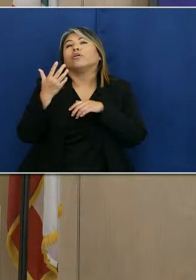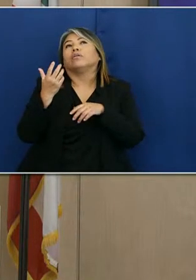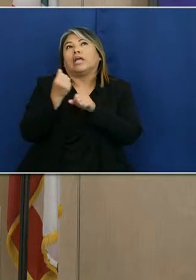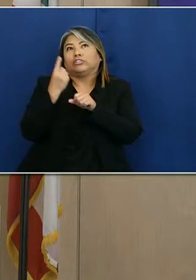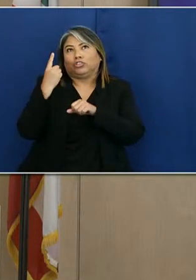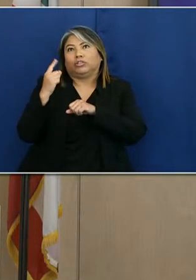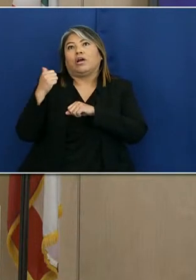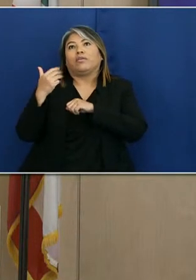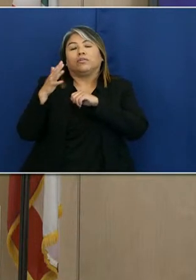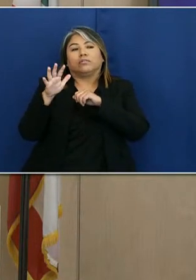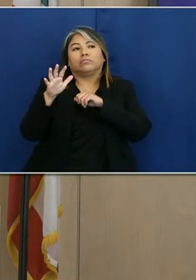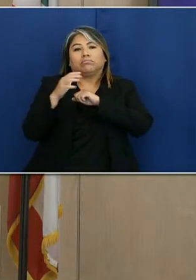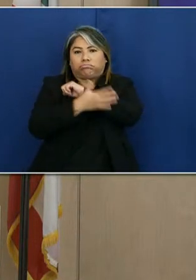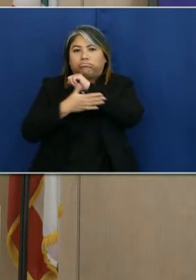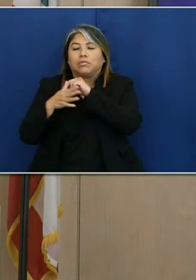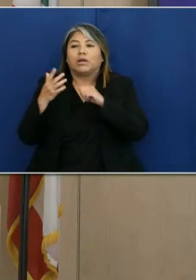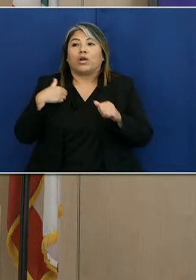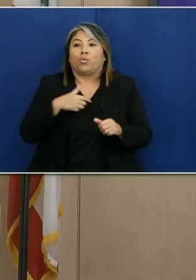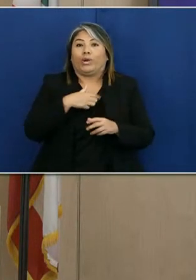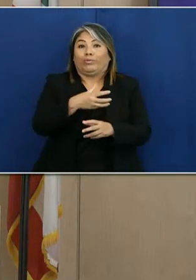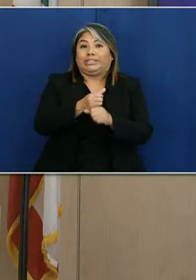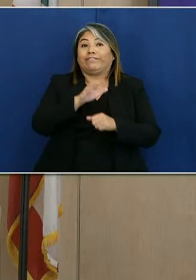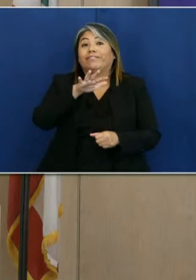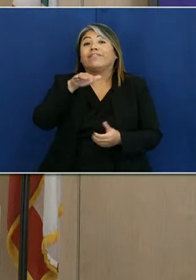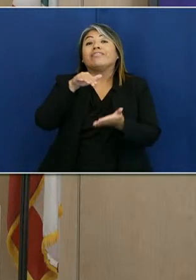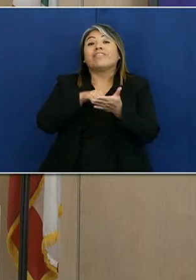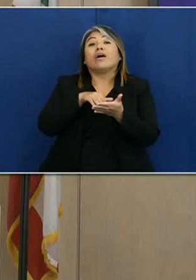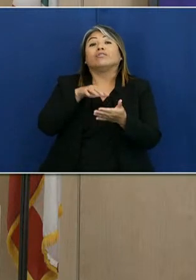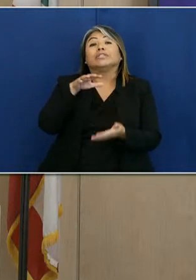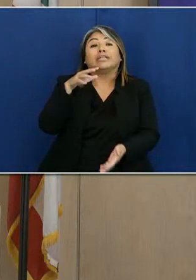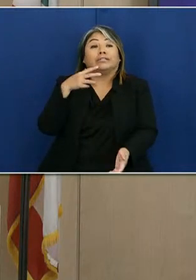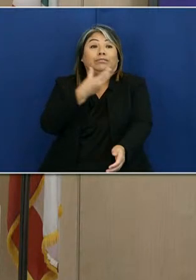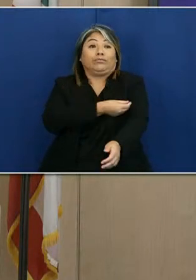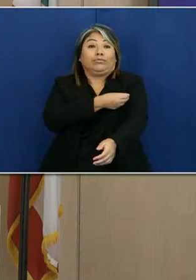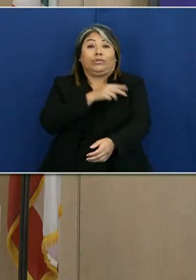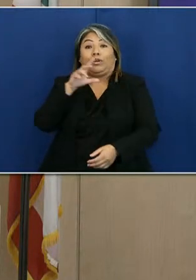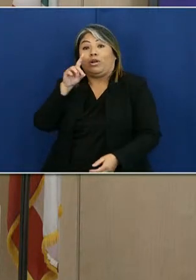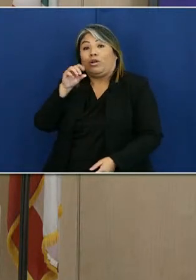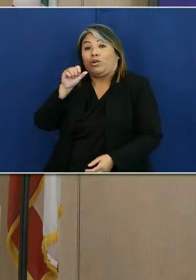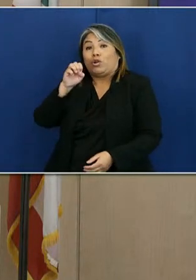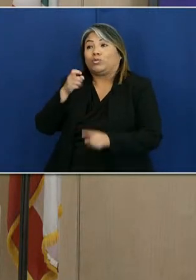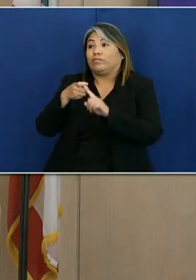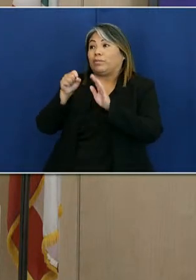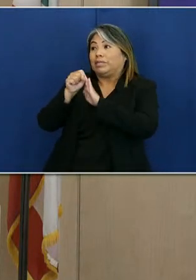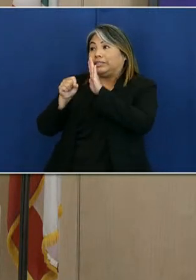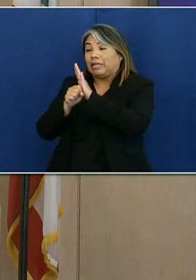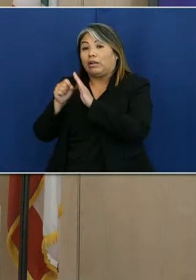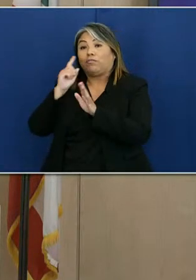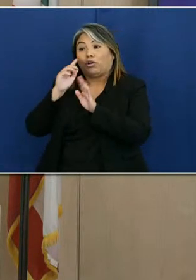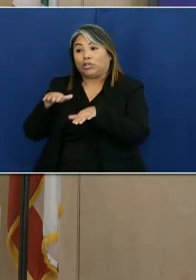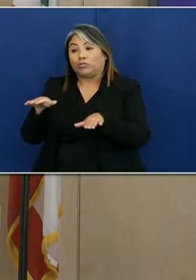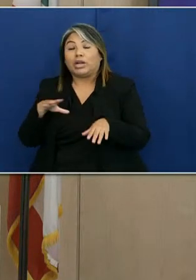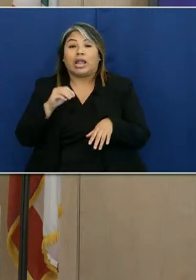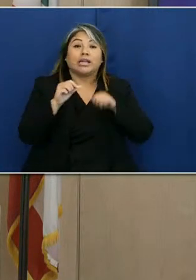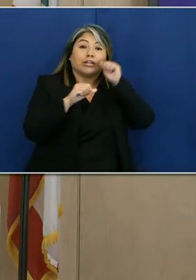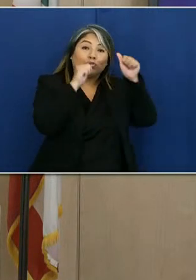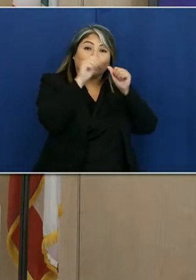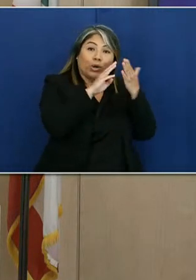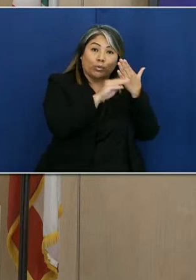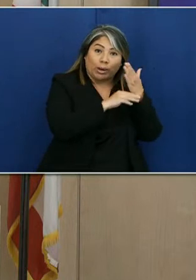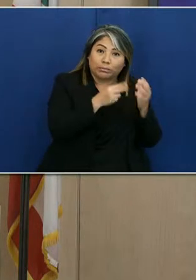last year we received 55,000 doses from the state for our vaccine for children and vaccine for adult